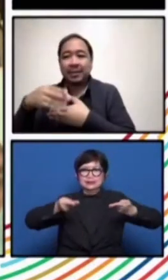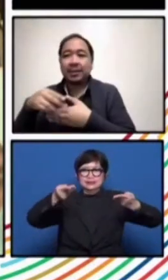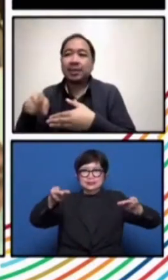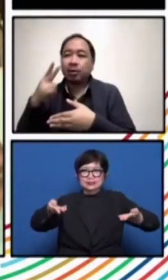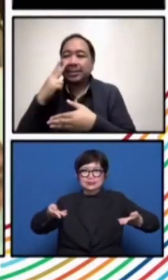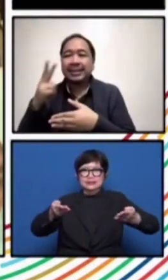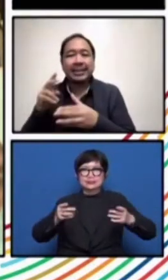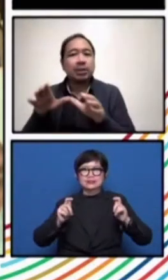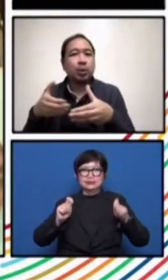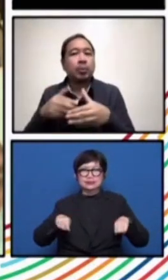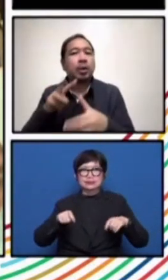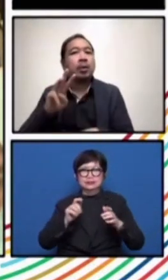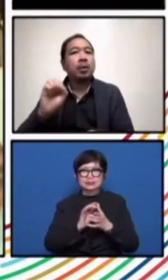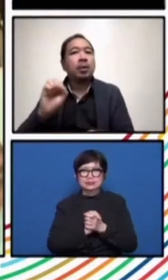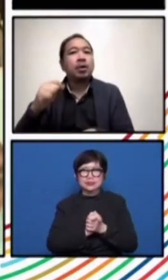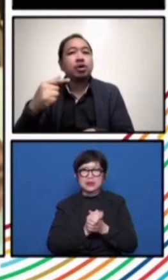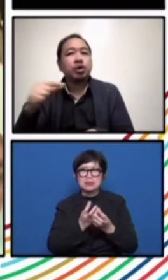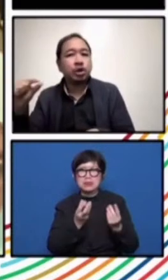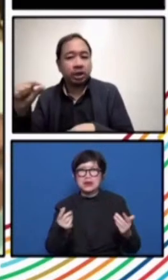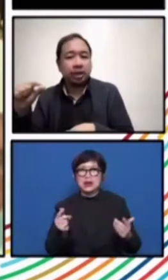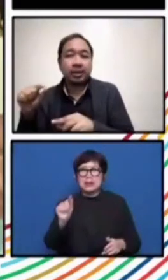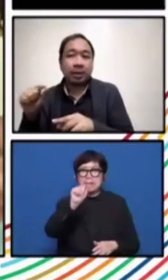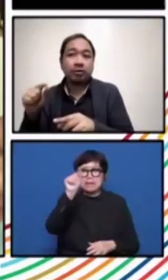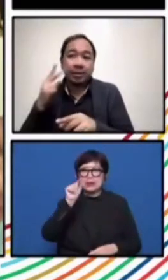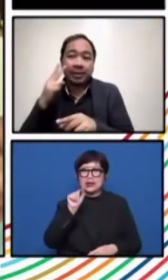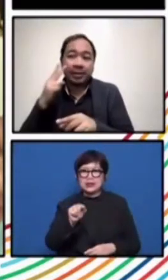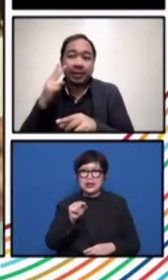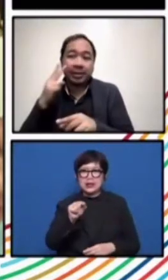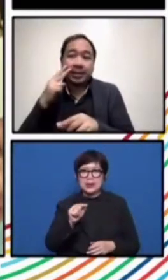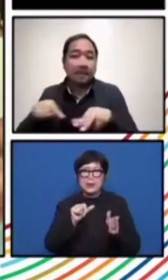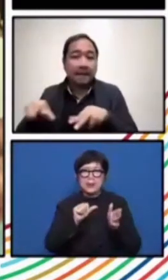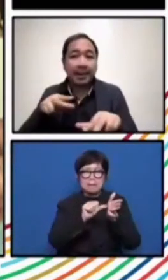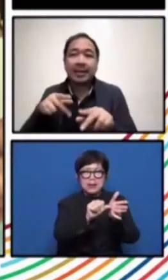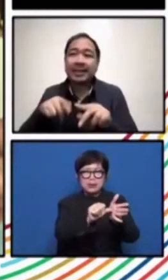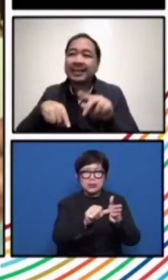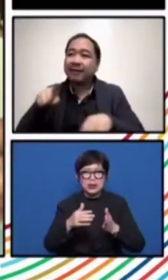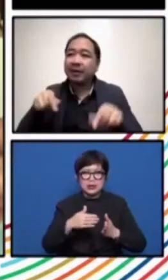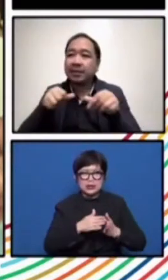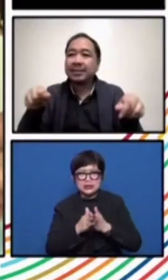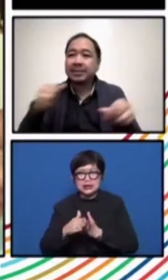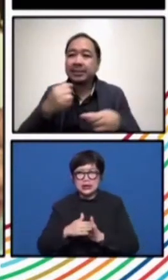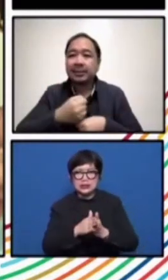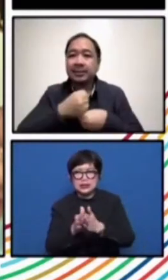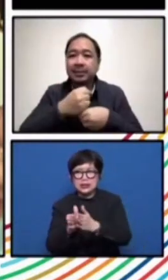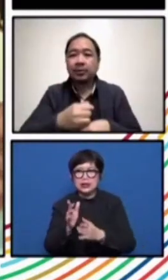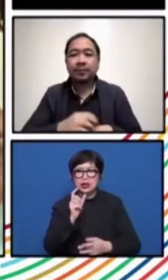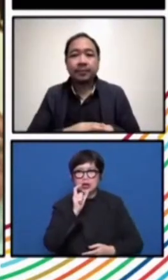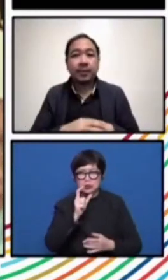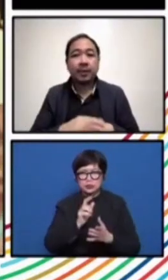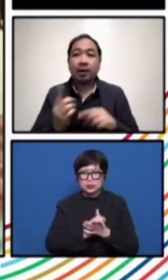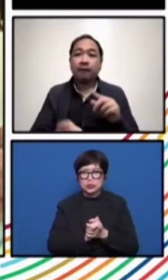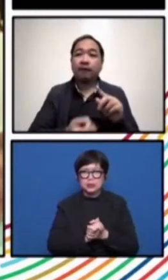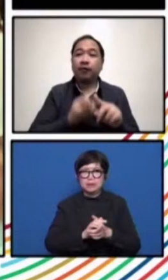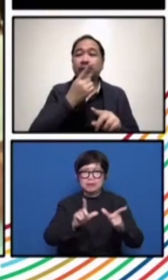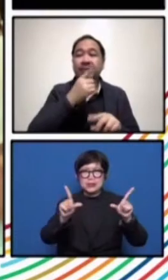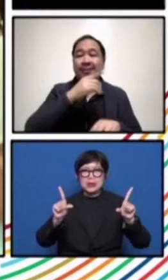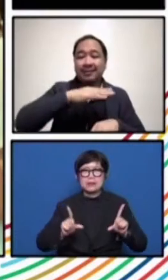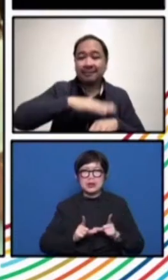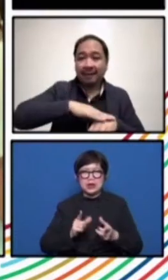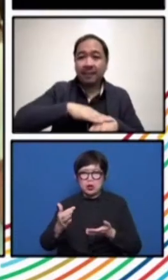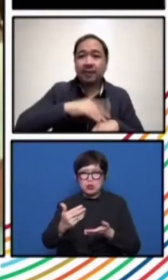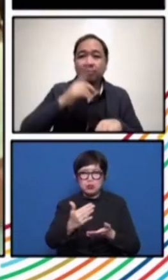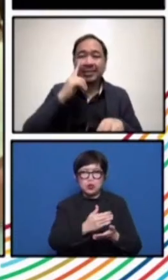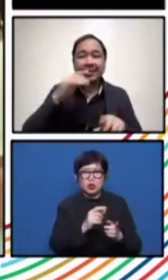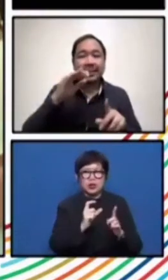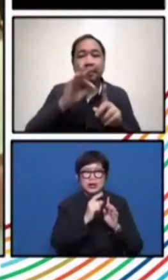question and with the help of this plan and sensitization of the stakeholder first time data collected through conducted by Pakistan Bureau of